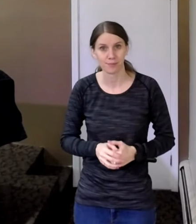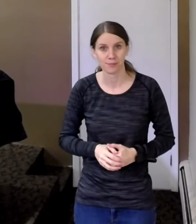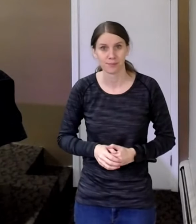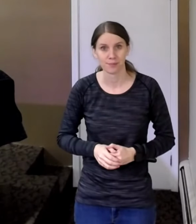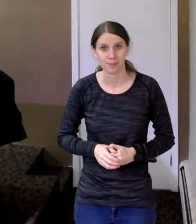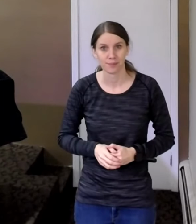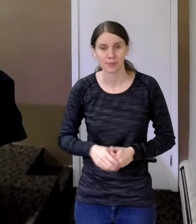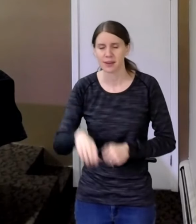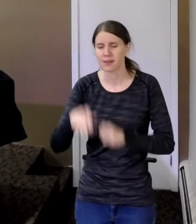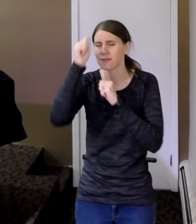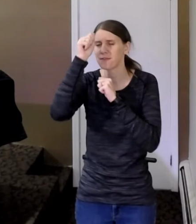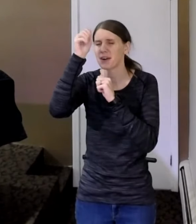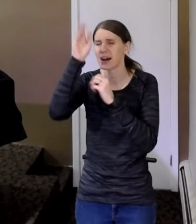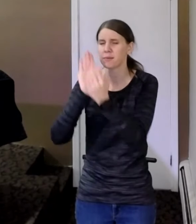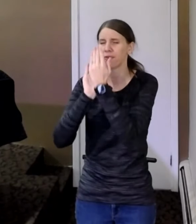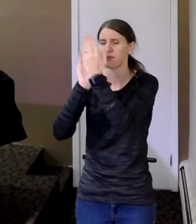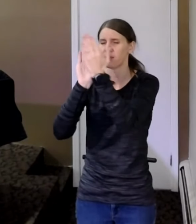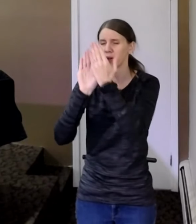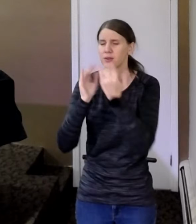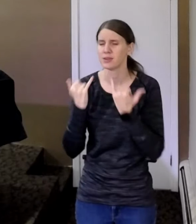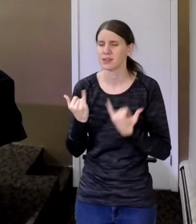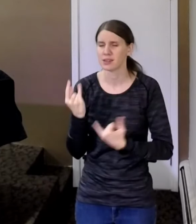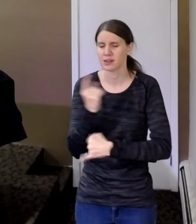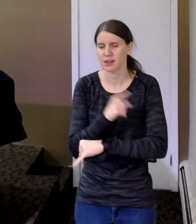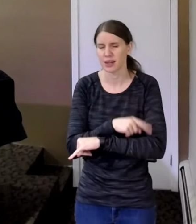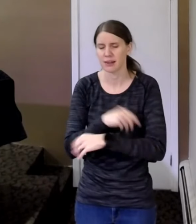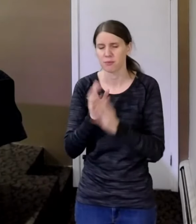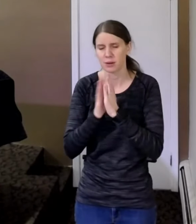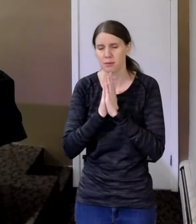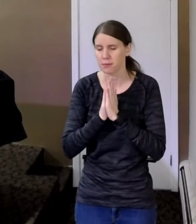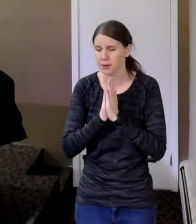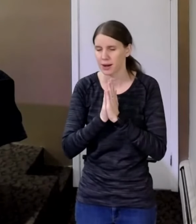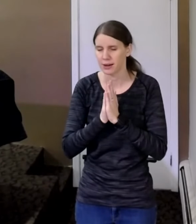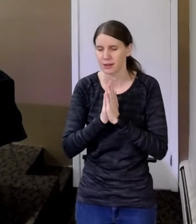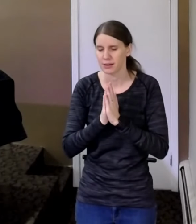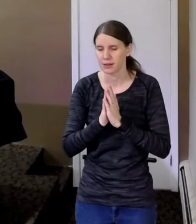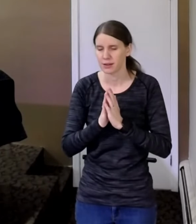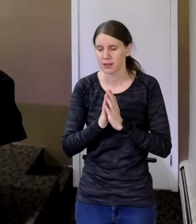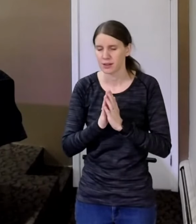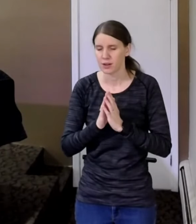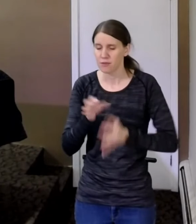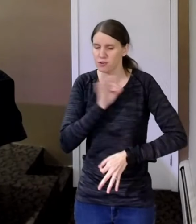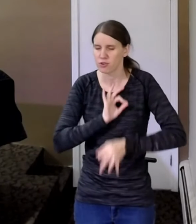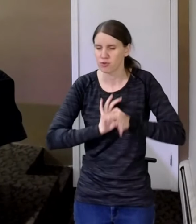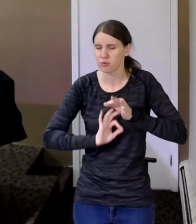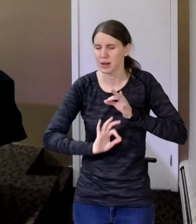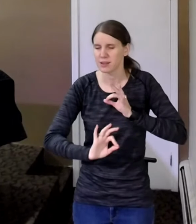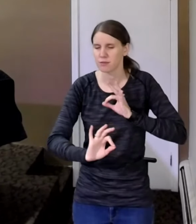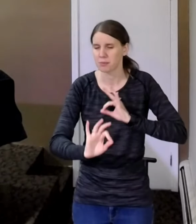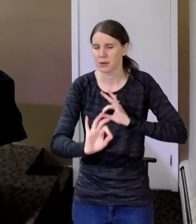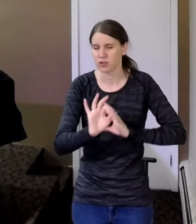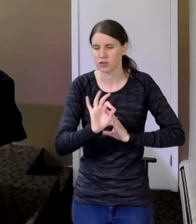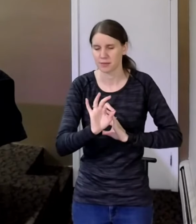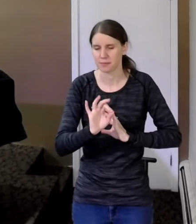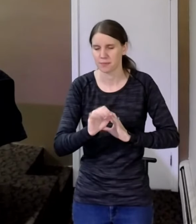Heavenly Father, as we come before you, we pray for transformation